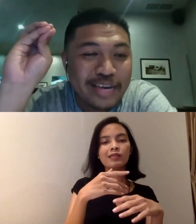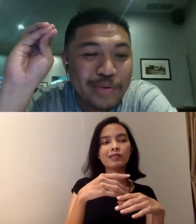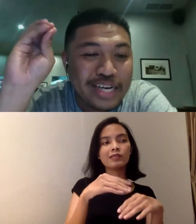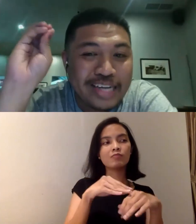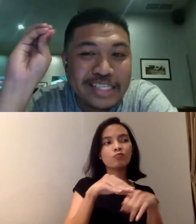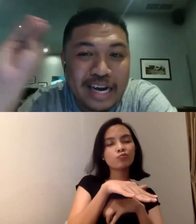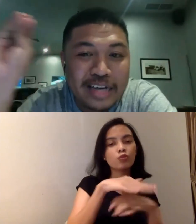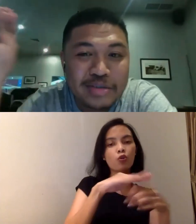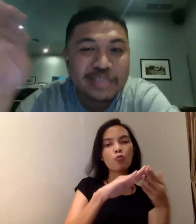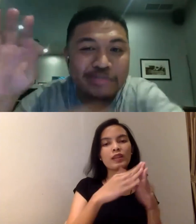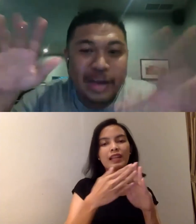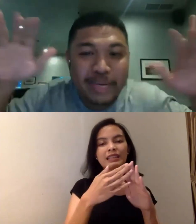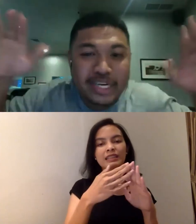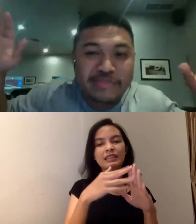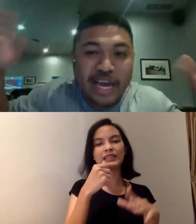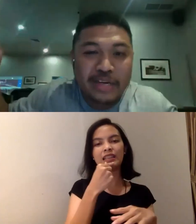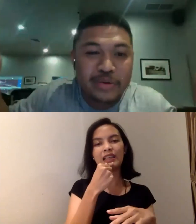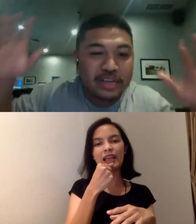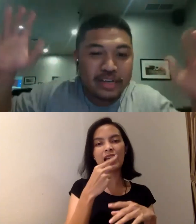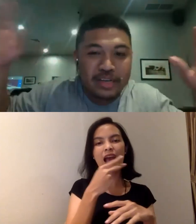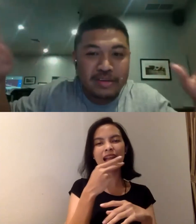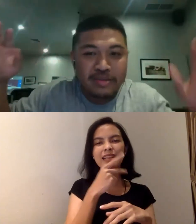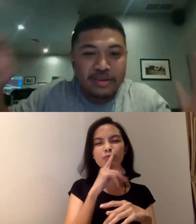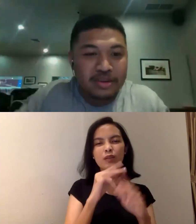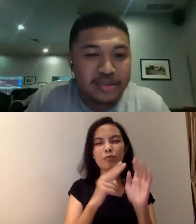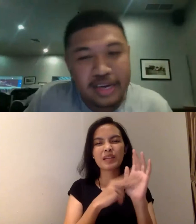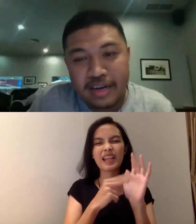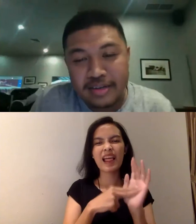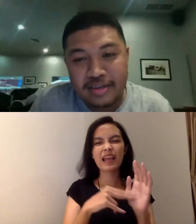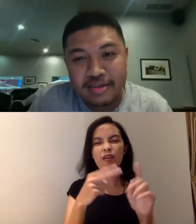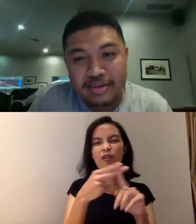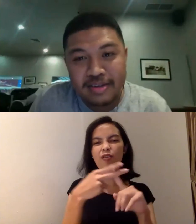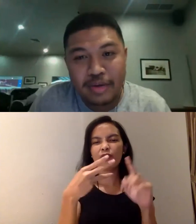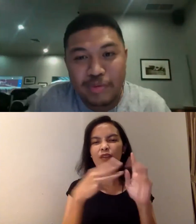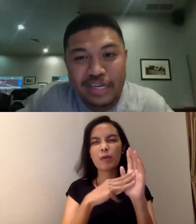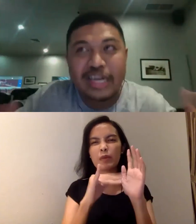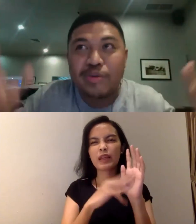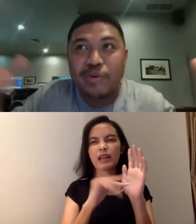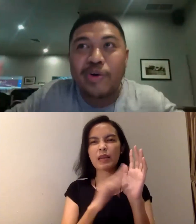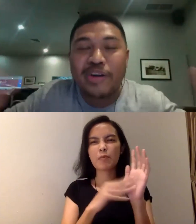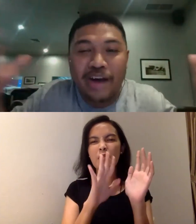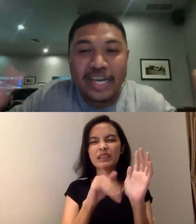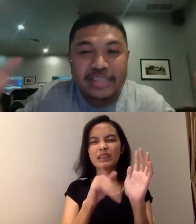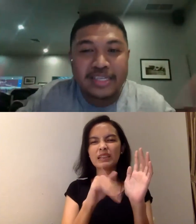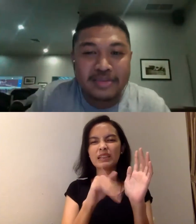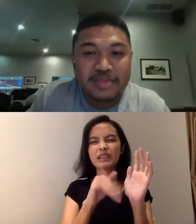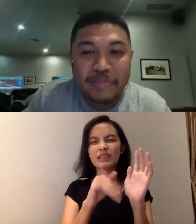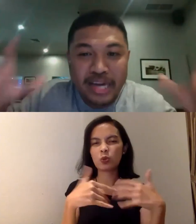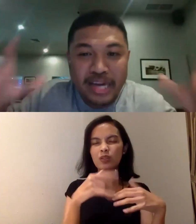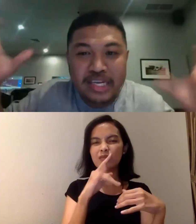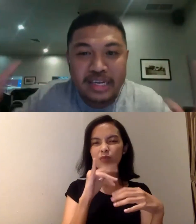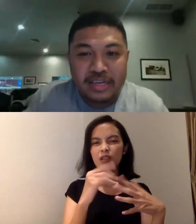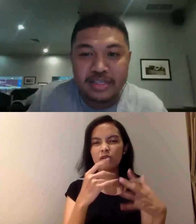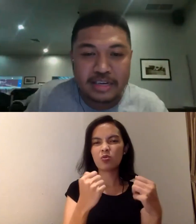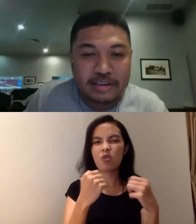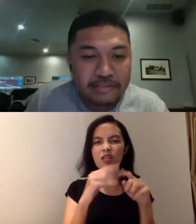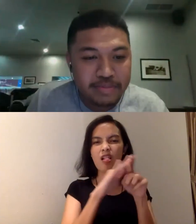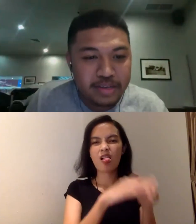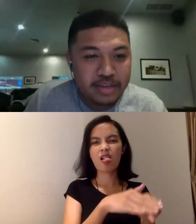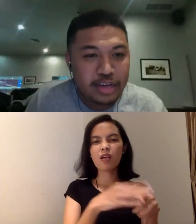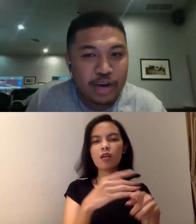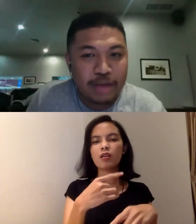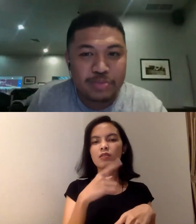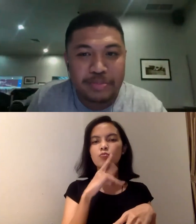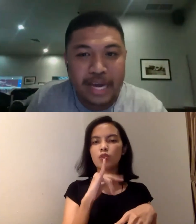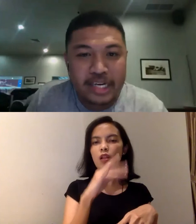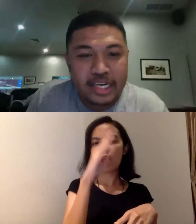they really anti to this feminine value, like they're really like glorifying the manly stuff,